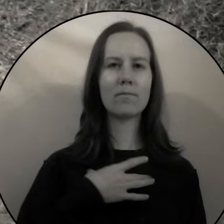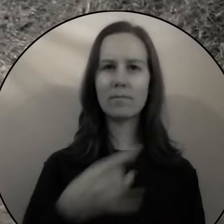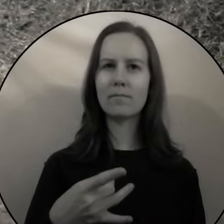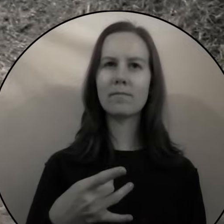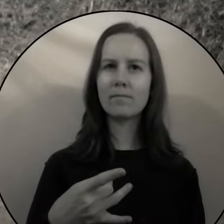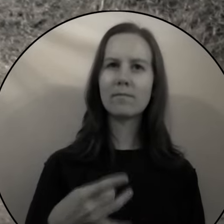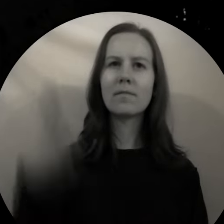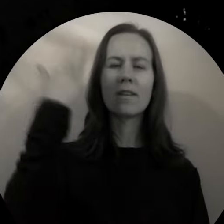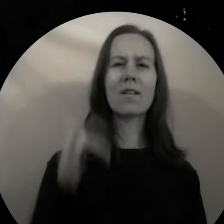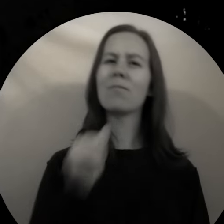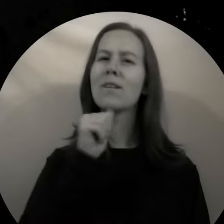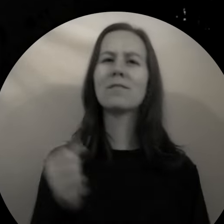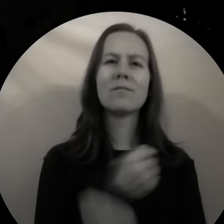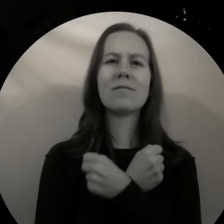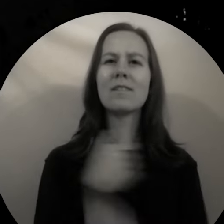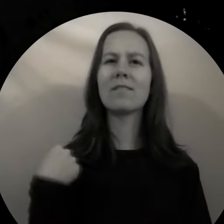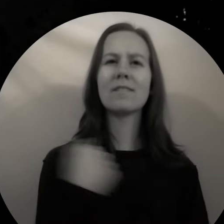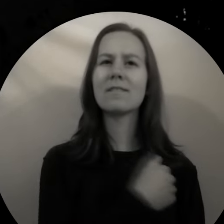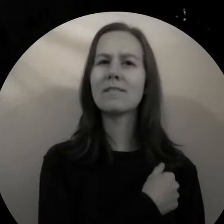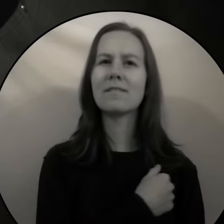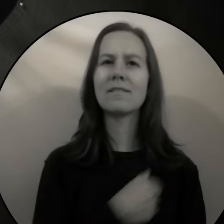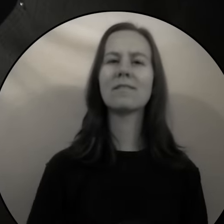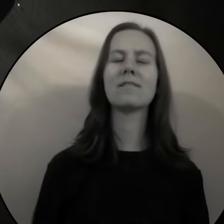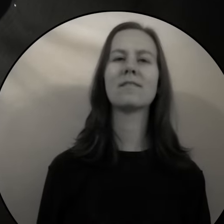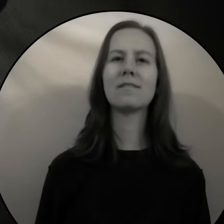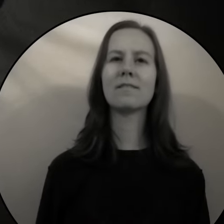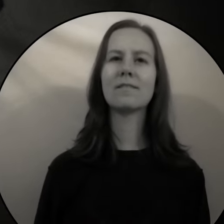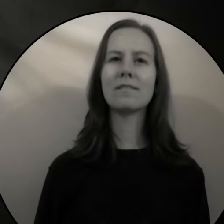all high Why don't you love us